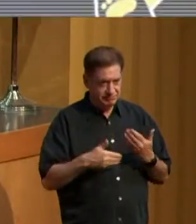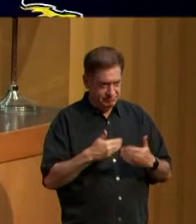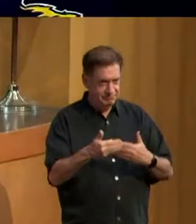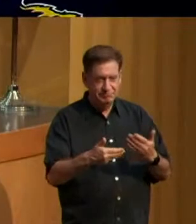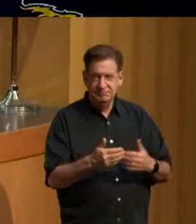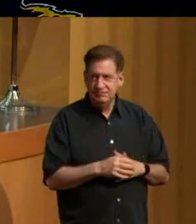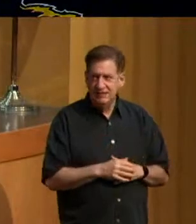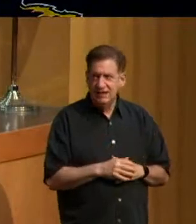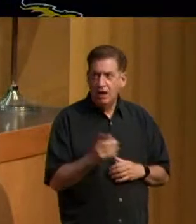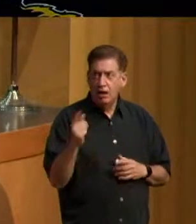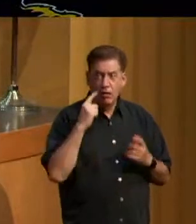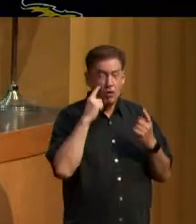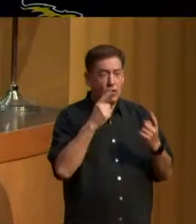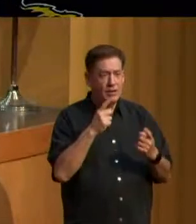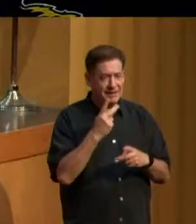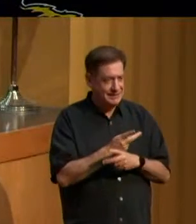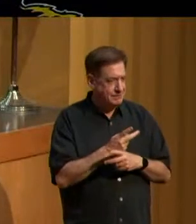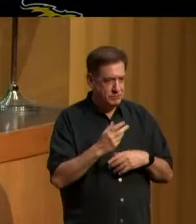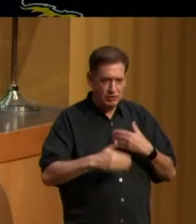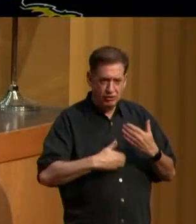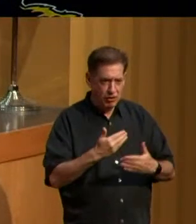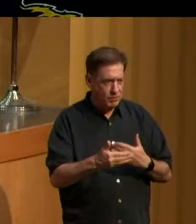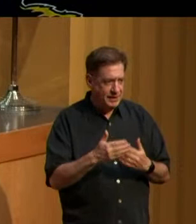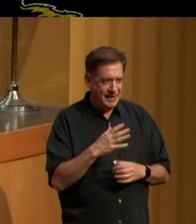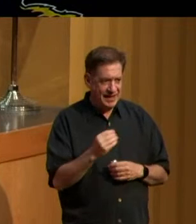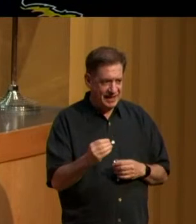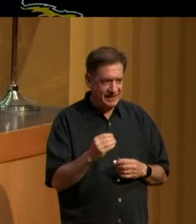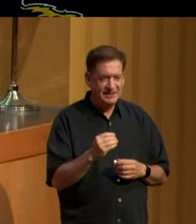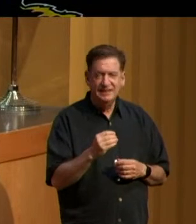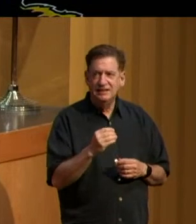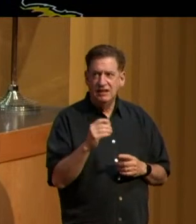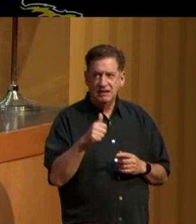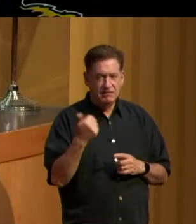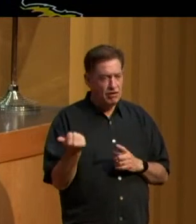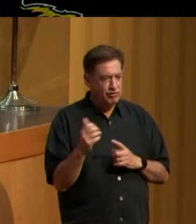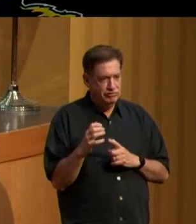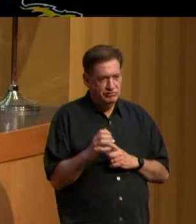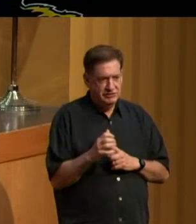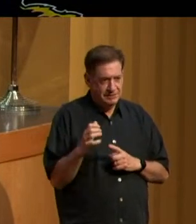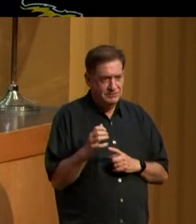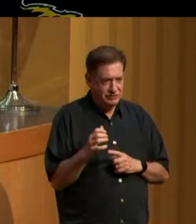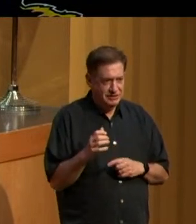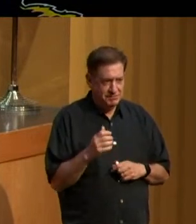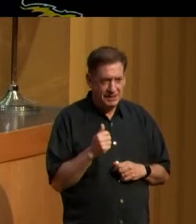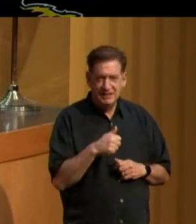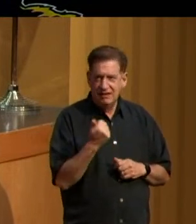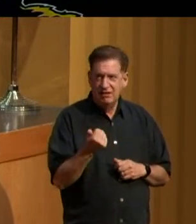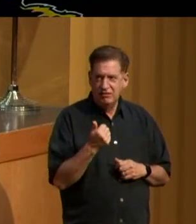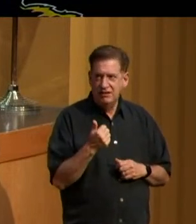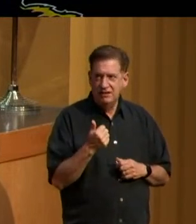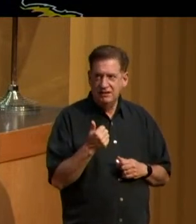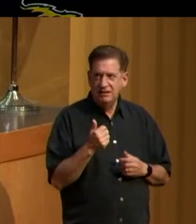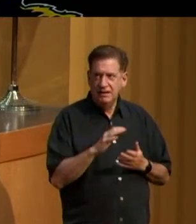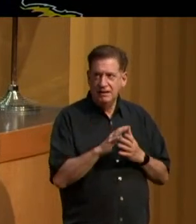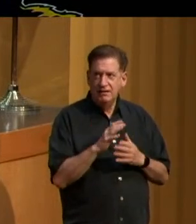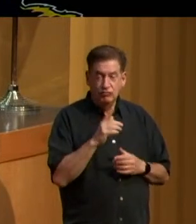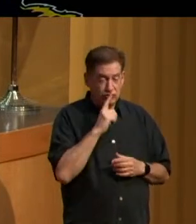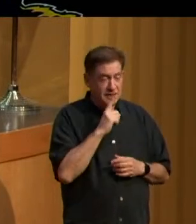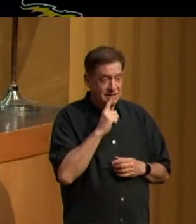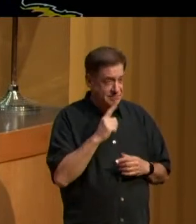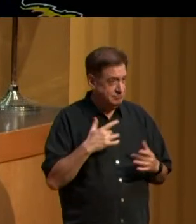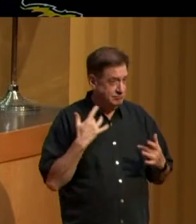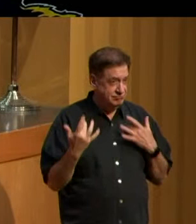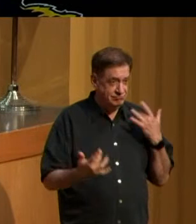to keep it going, get another ring, get another championship, the freshmen coming are really